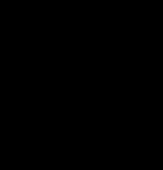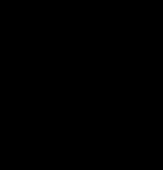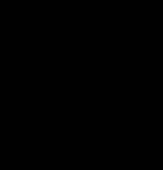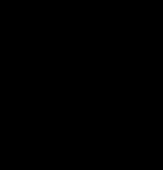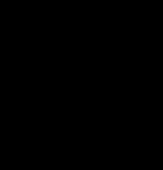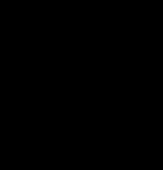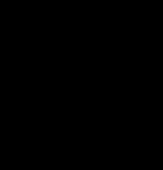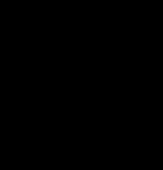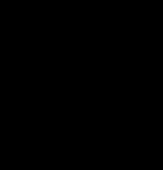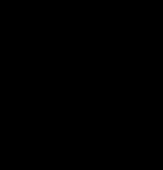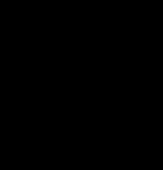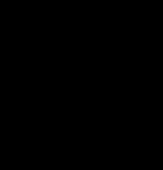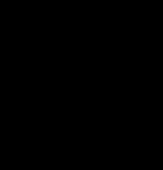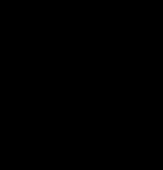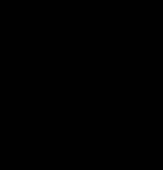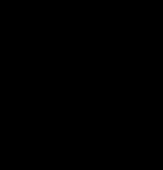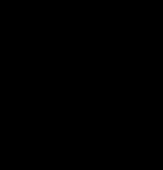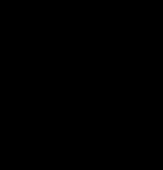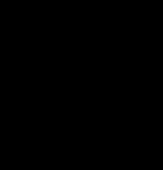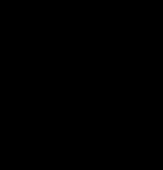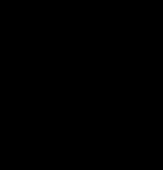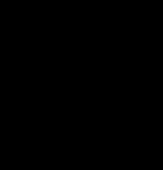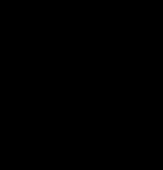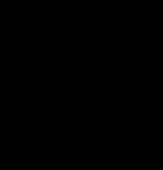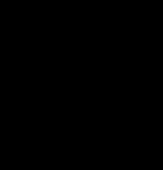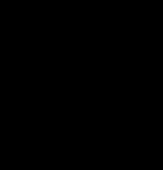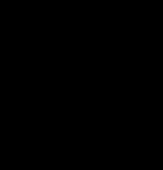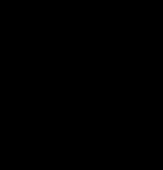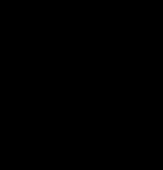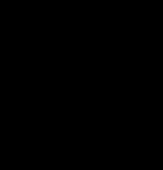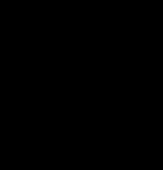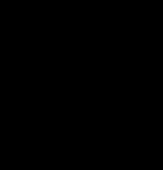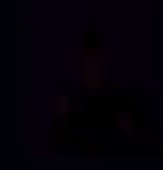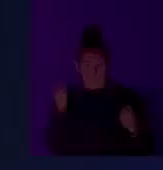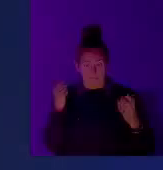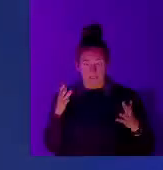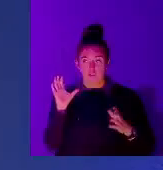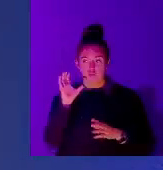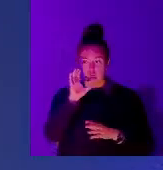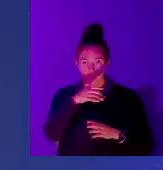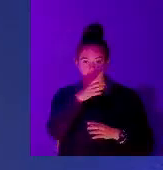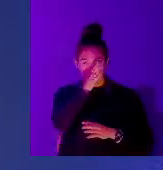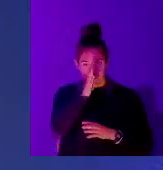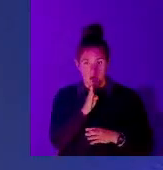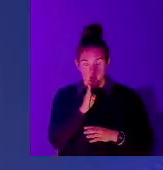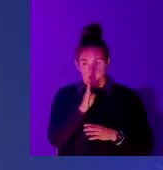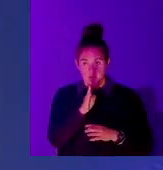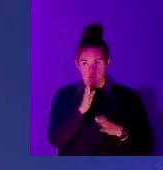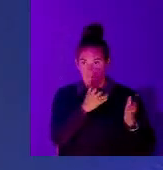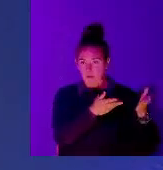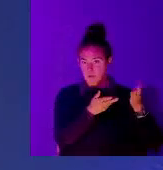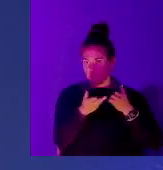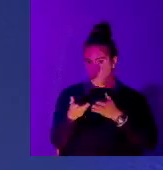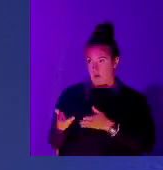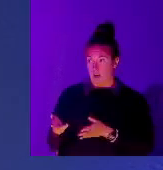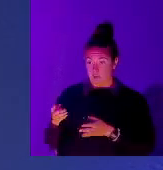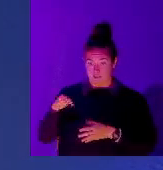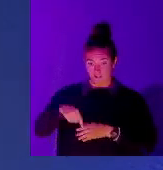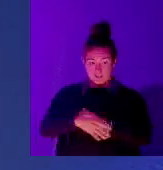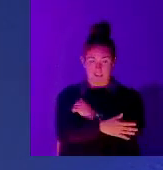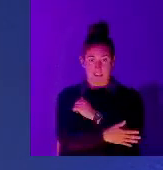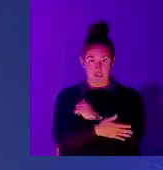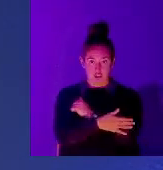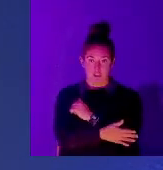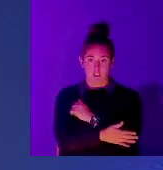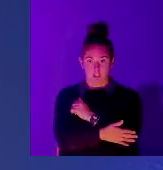Do you know how many strange gods have been brought into our nation